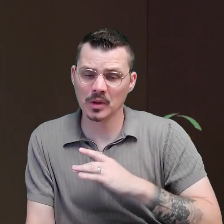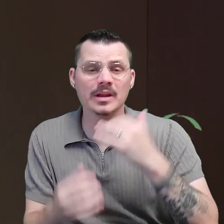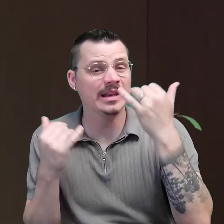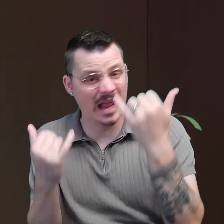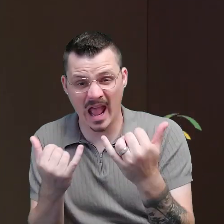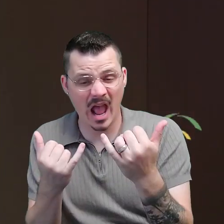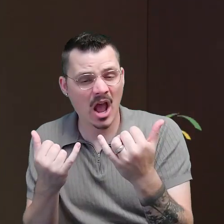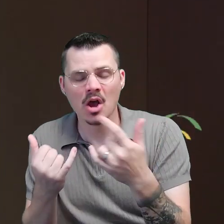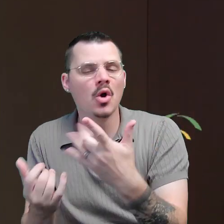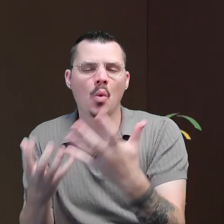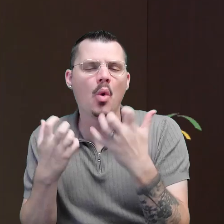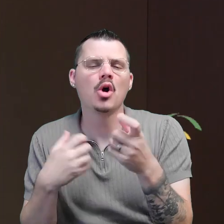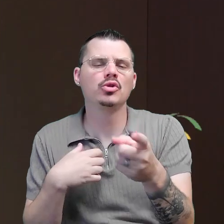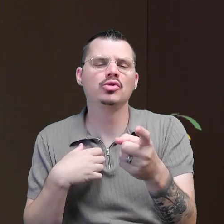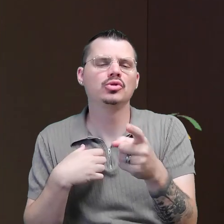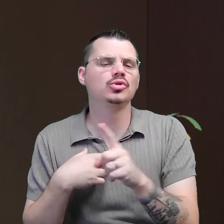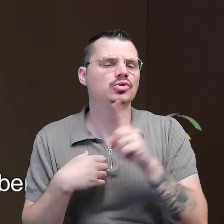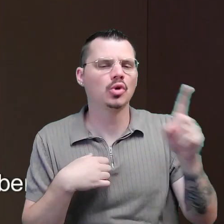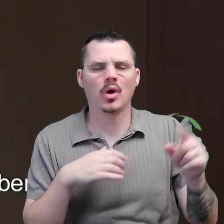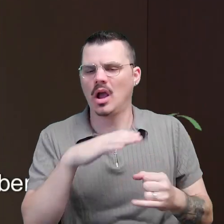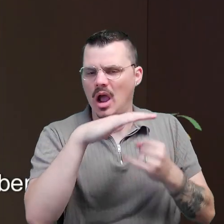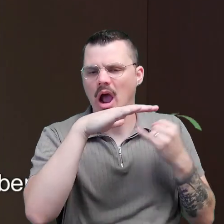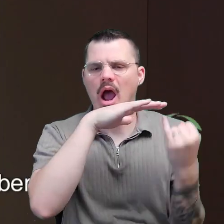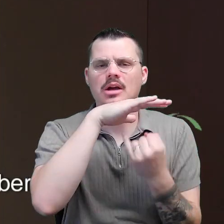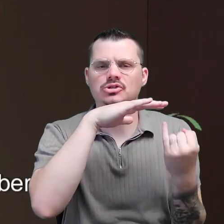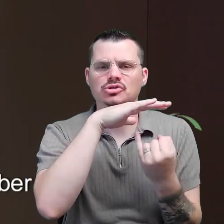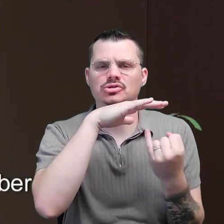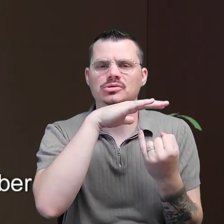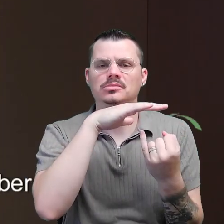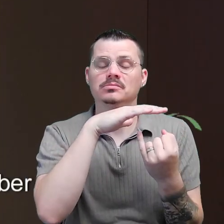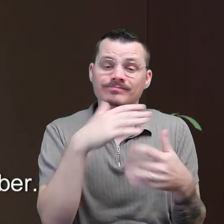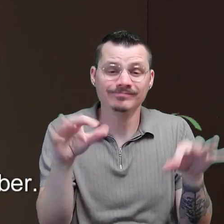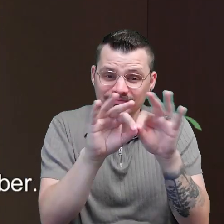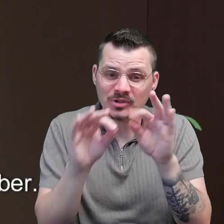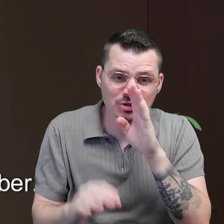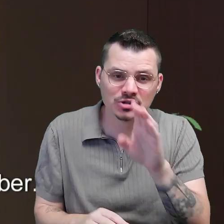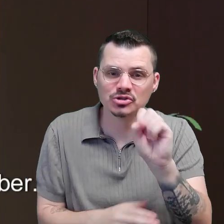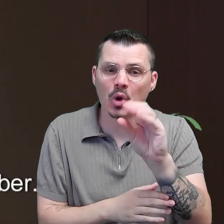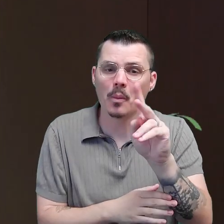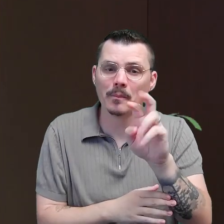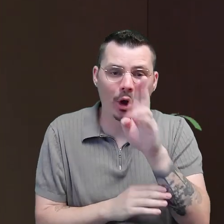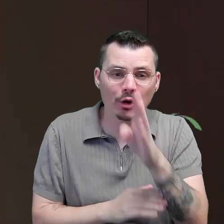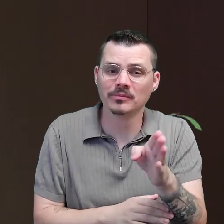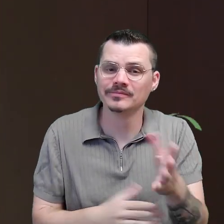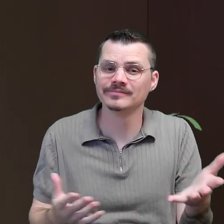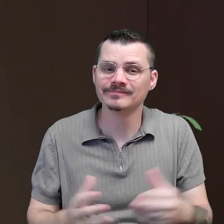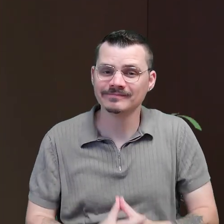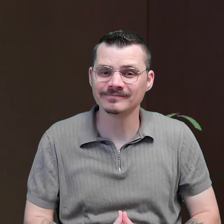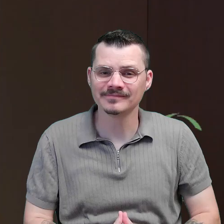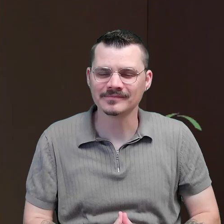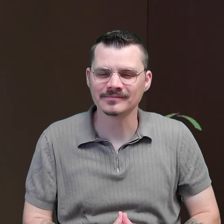bar, and now we want you to go to complete social isolation, but you'll be sober.